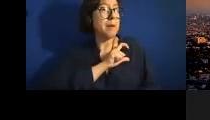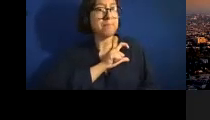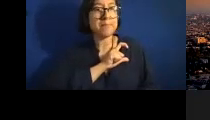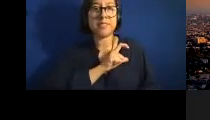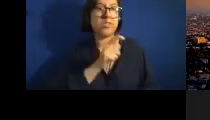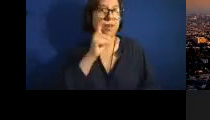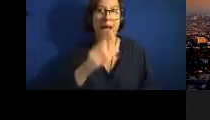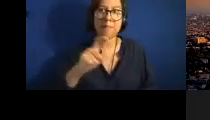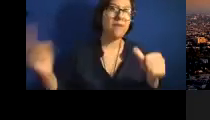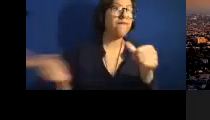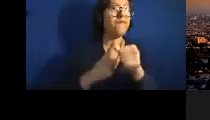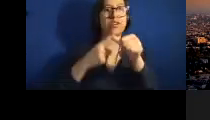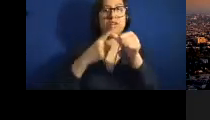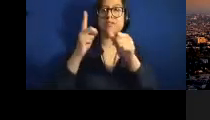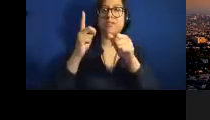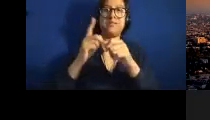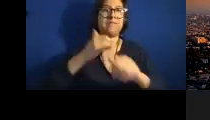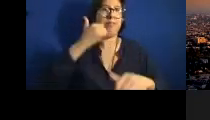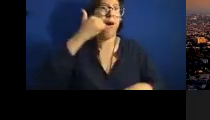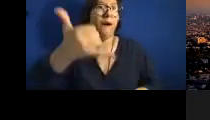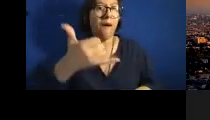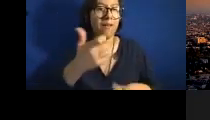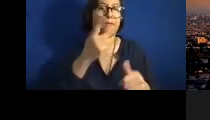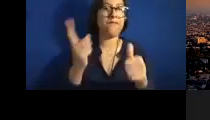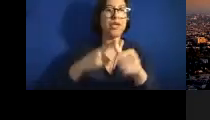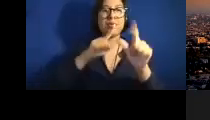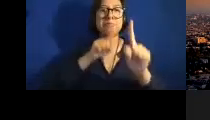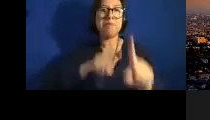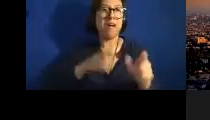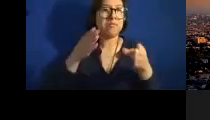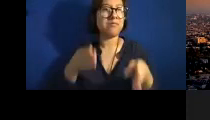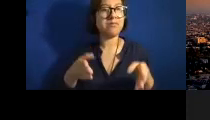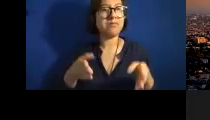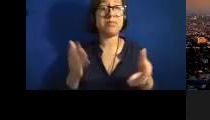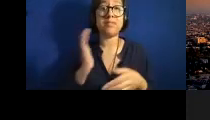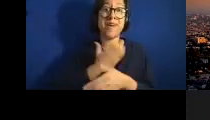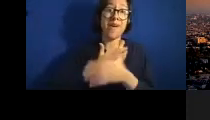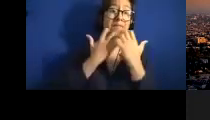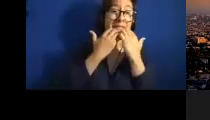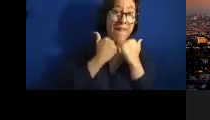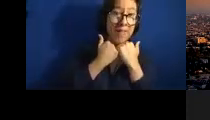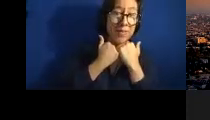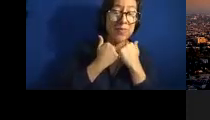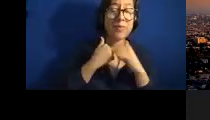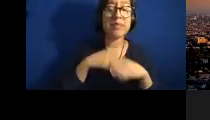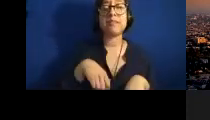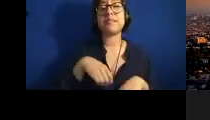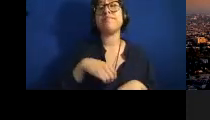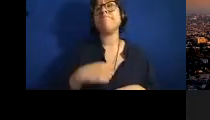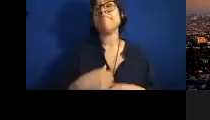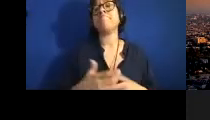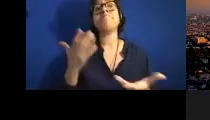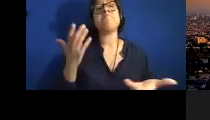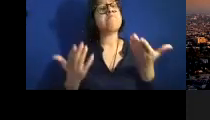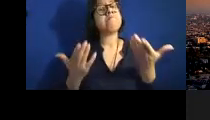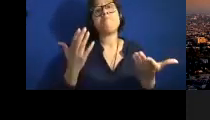first responders. And one of our values is that, you know, we understand that, you know, there may be a need